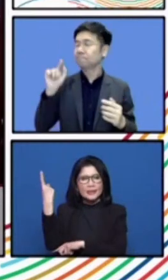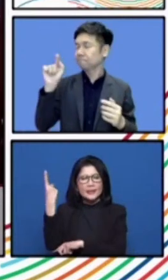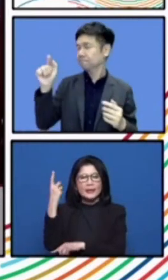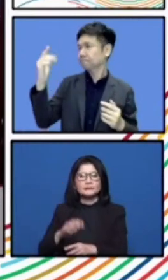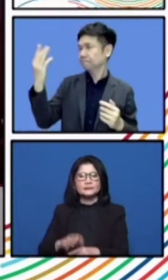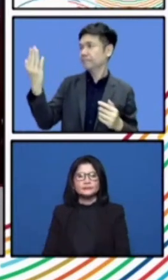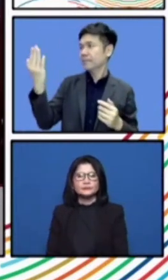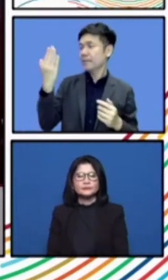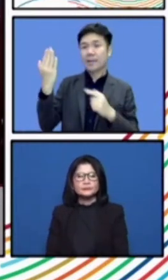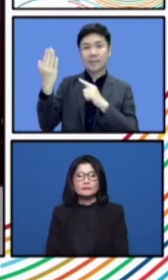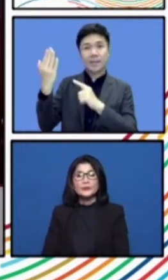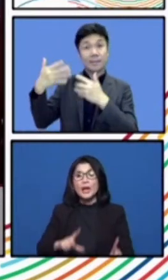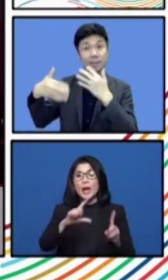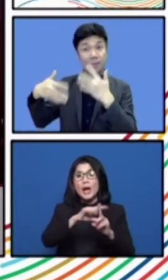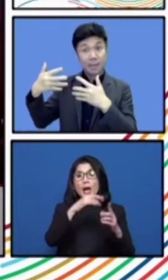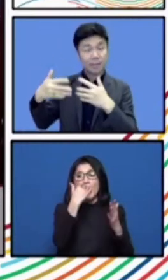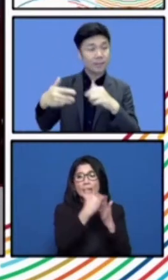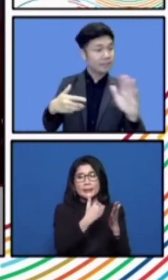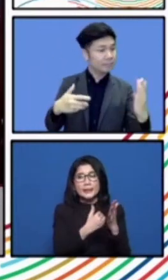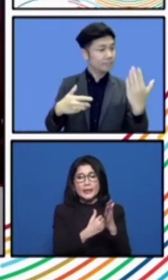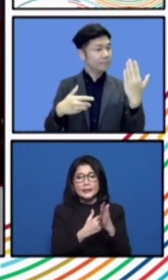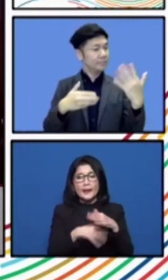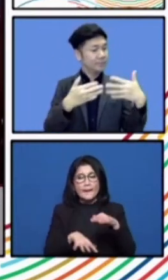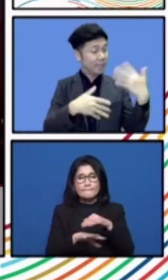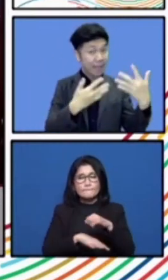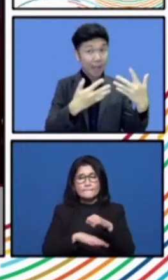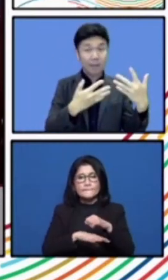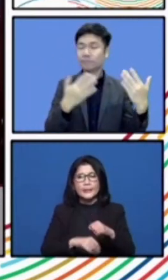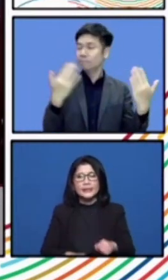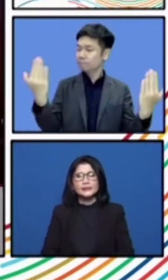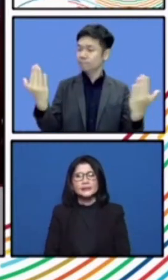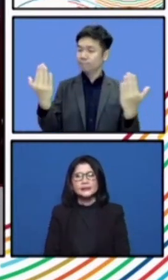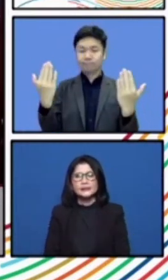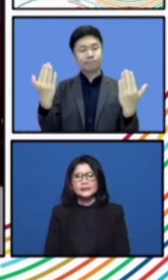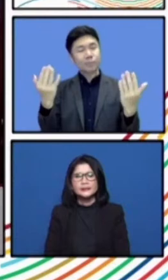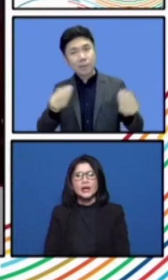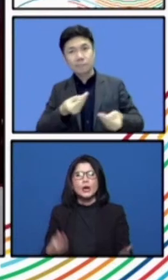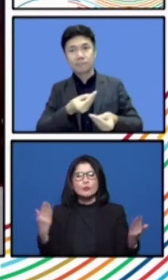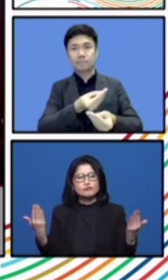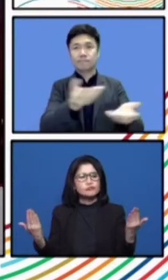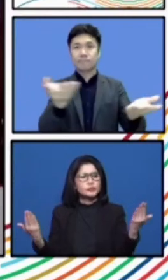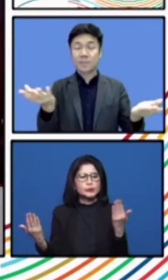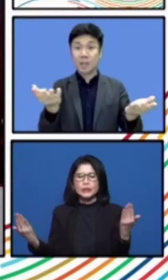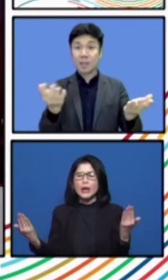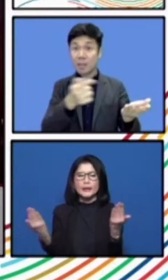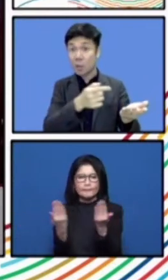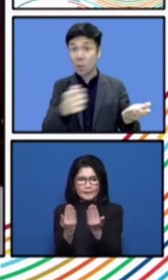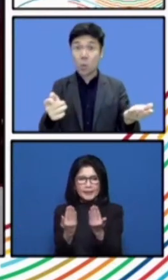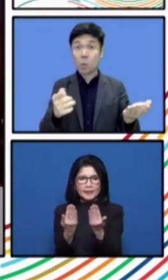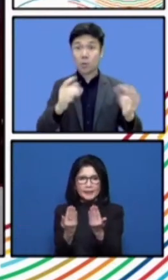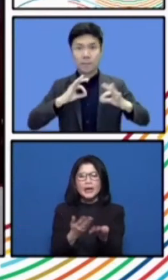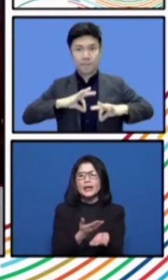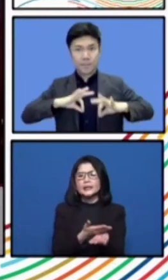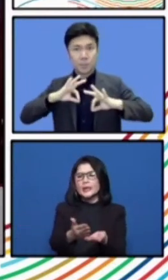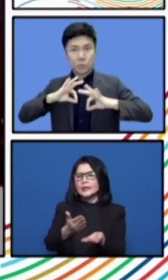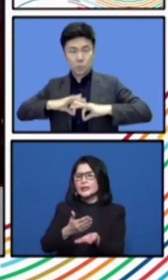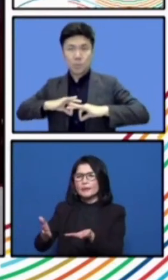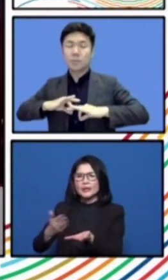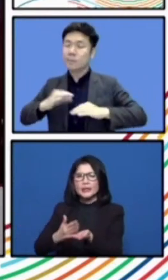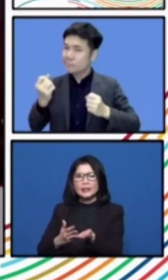with other related governmental departments in order to ensure the accuracy of information